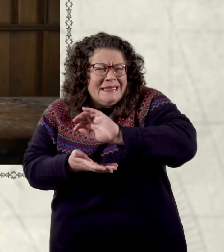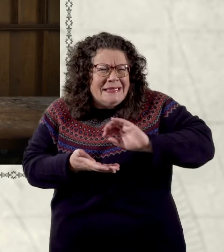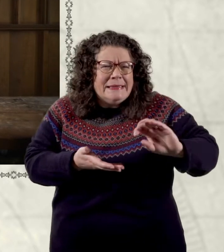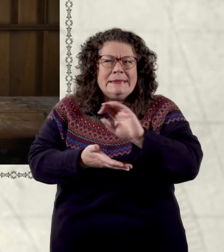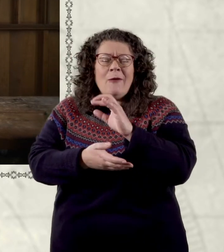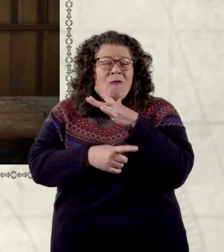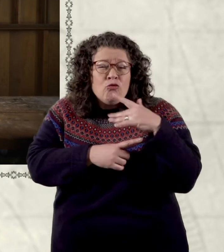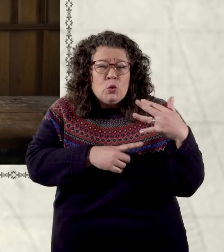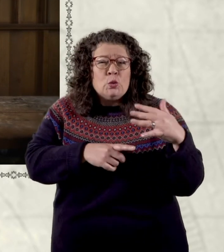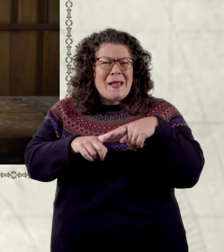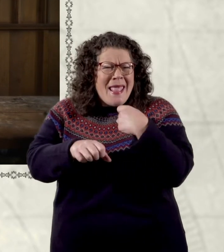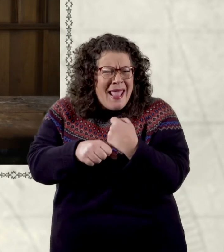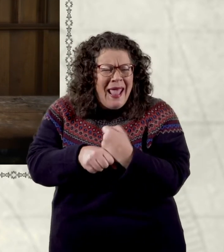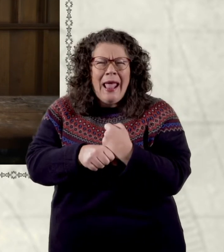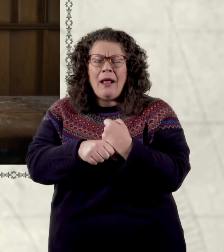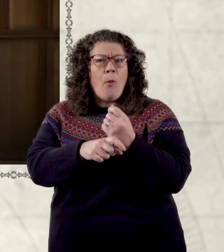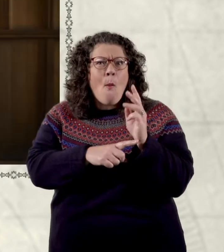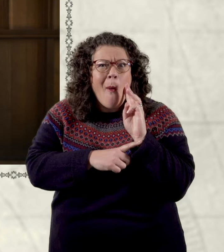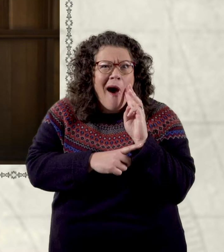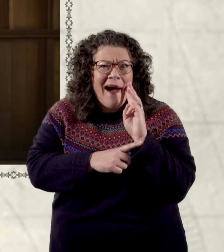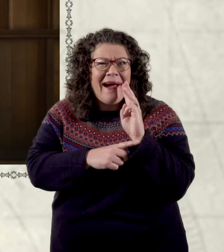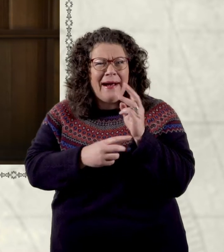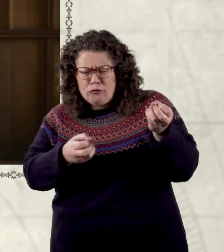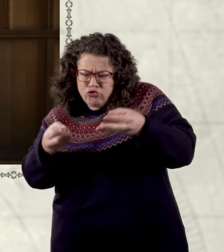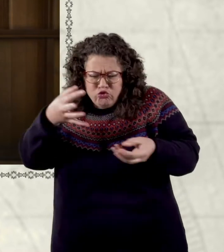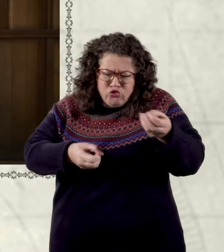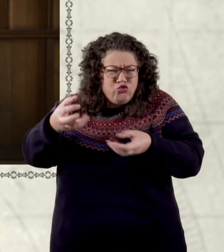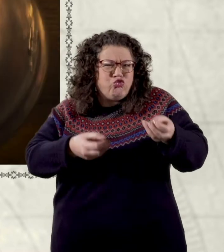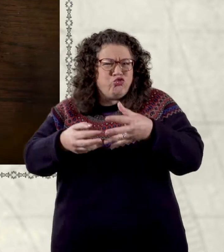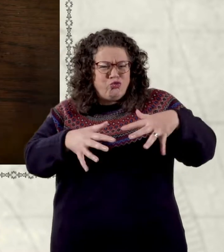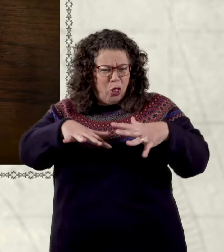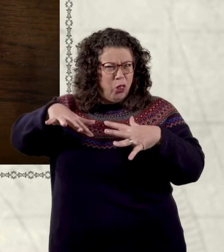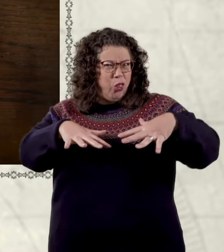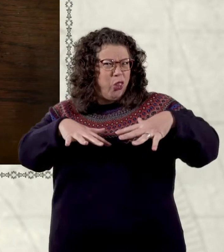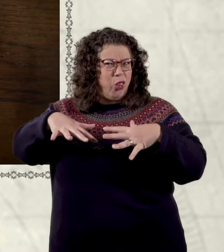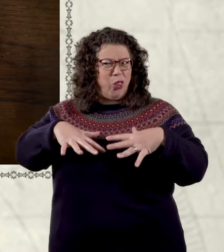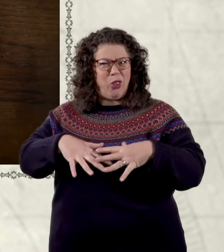spices, fruit, eggs, and wine.